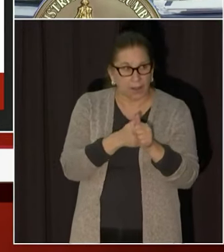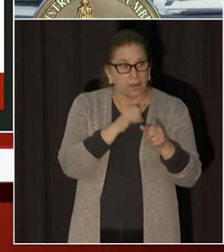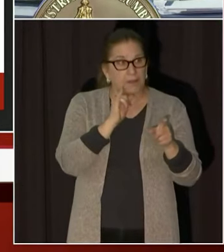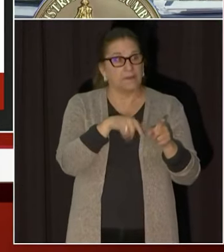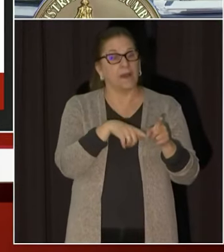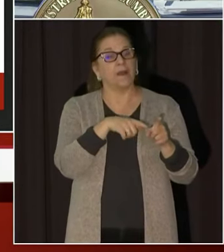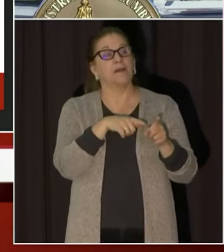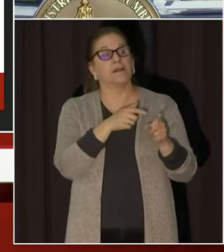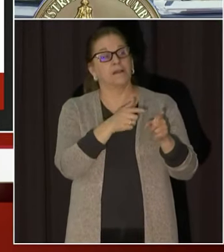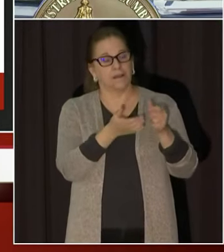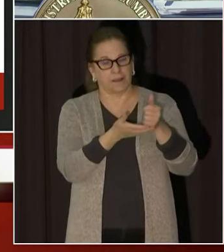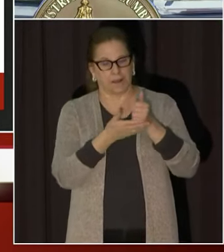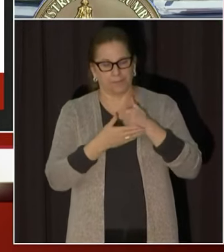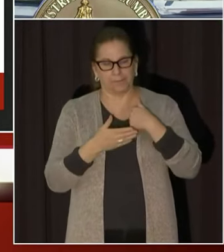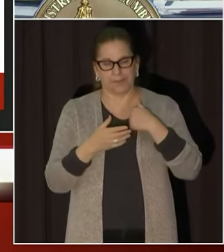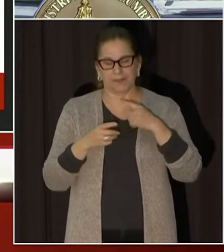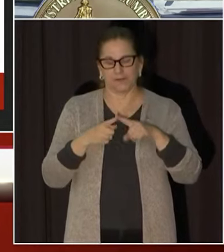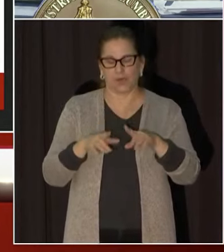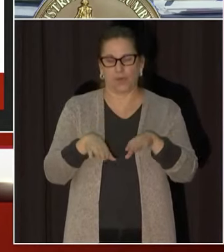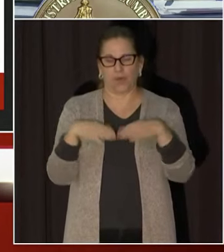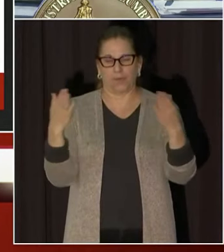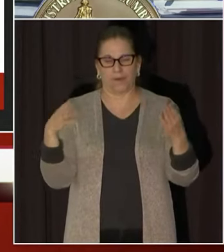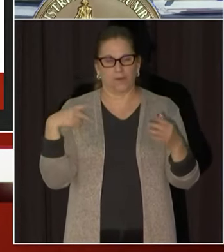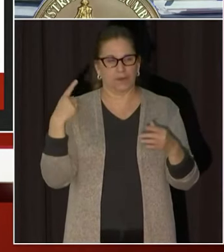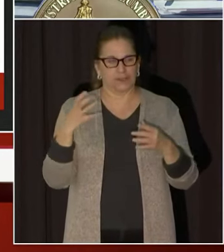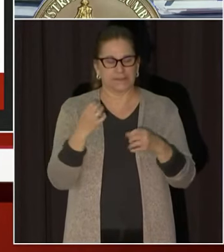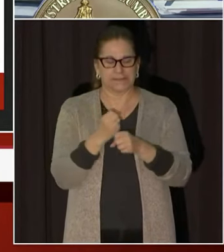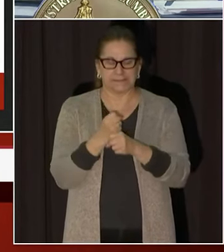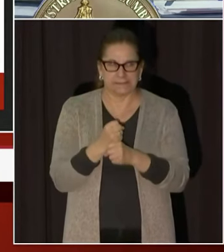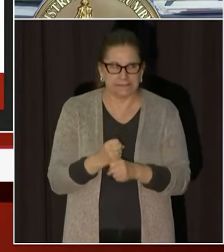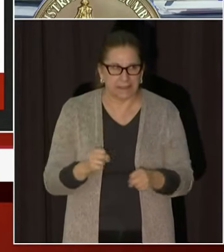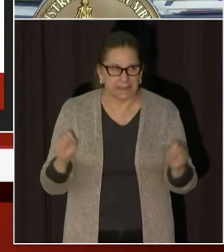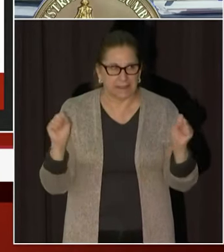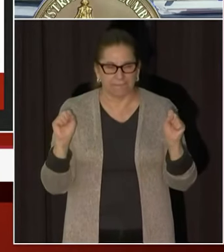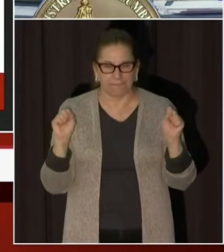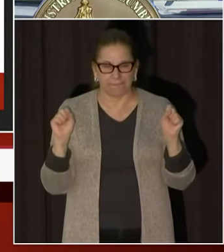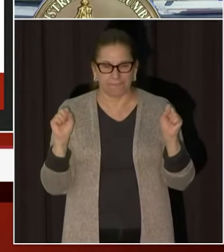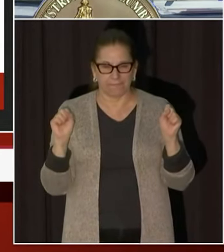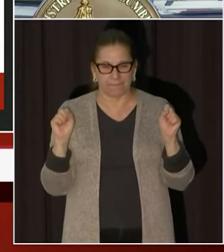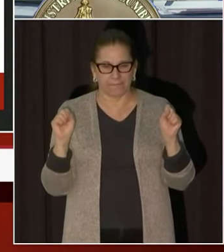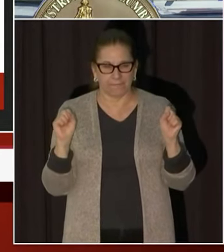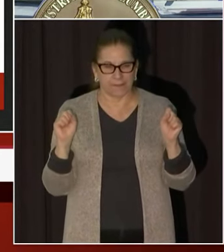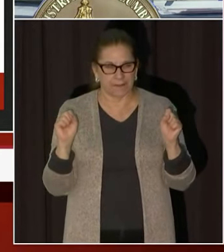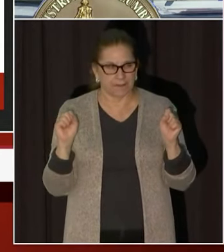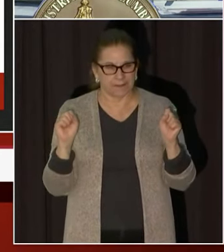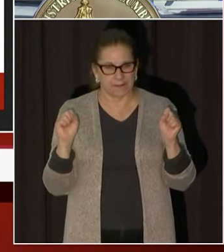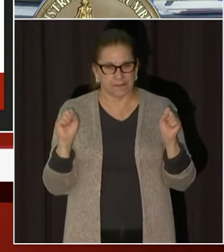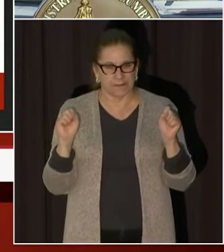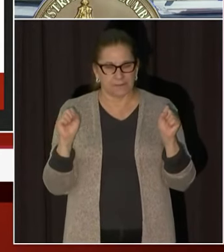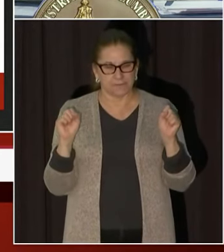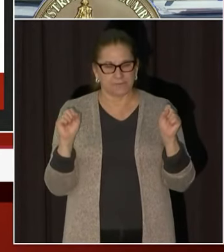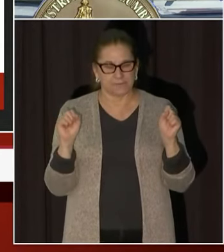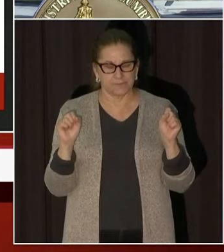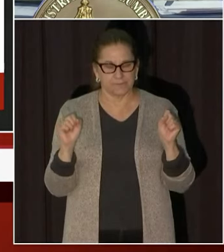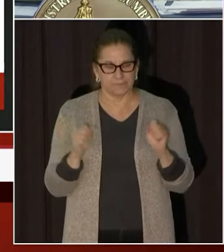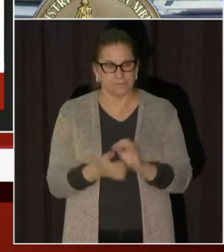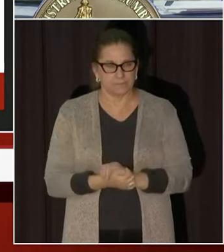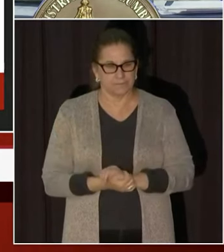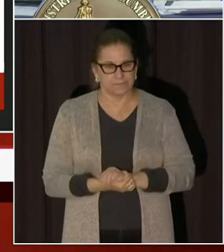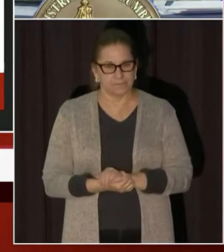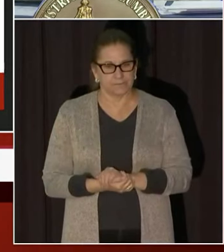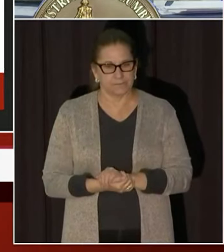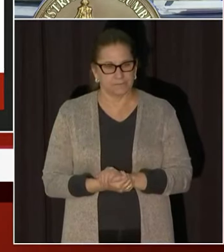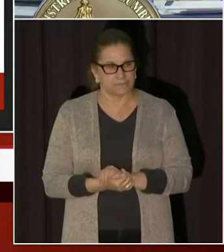And they are before you. We also know that we have even more